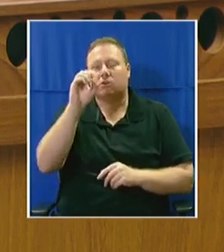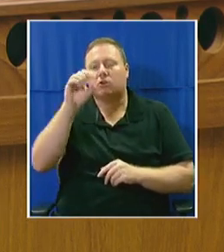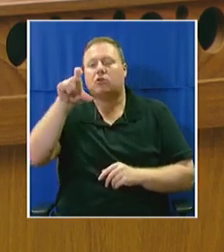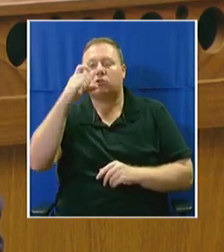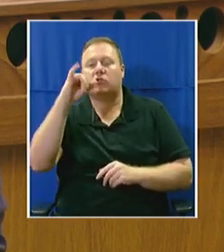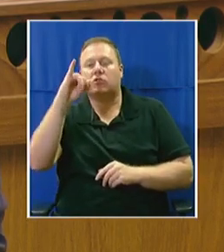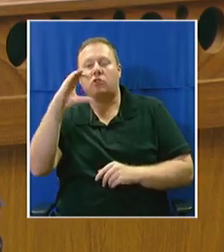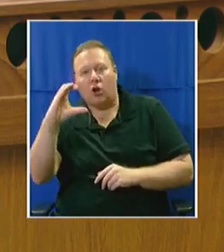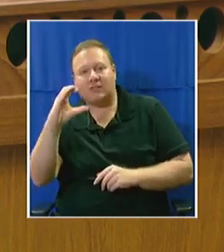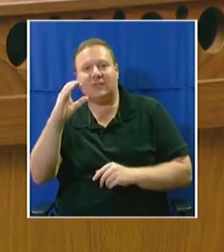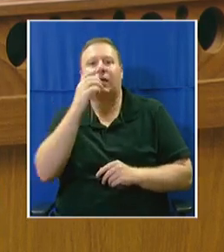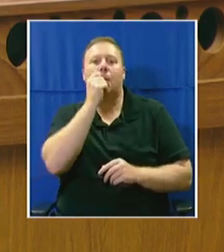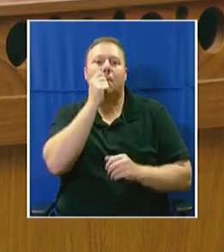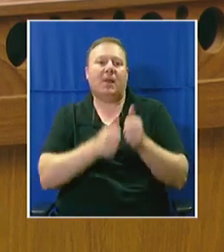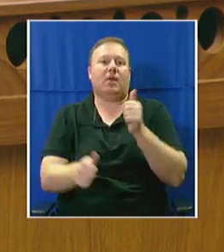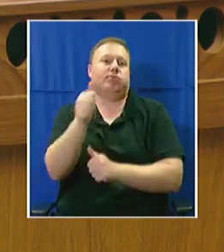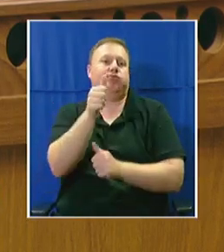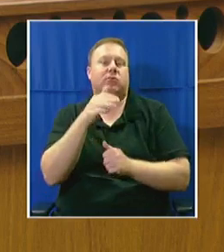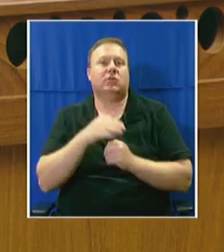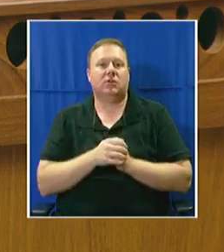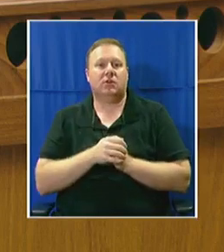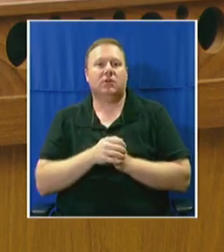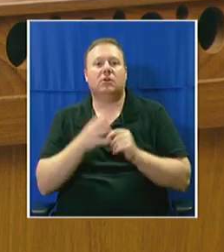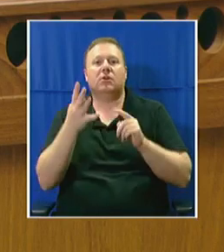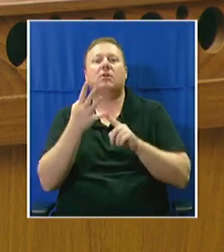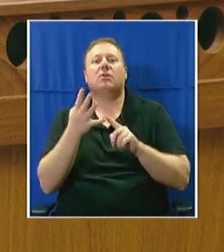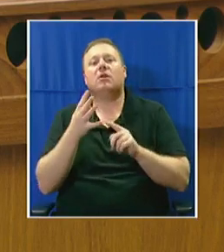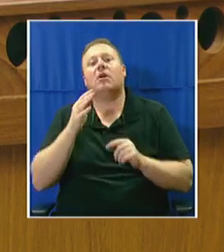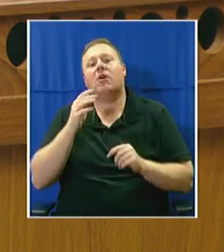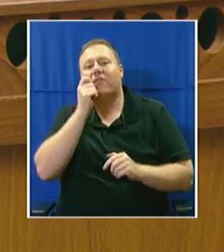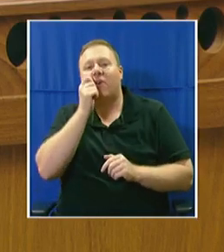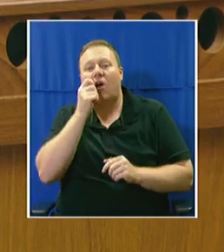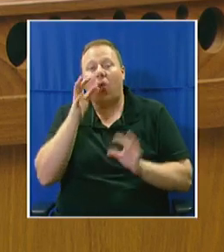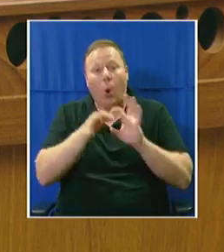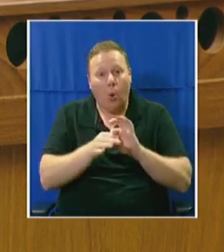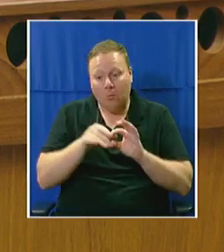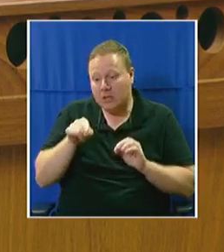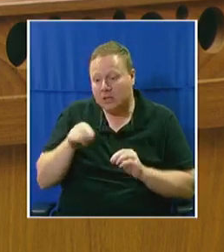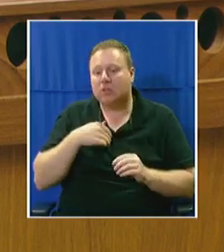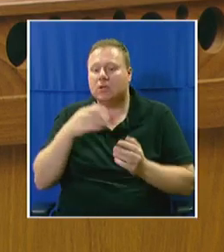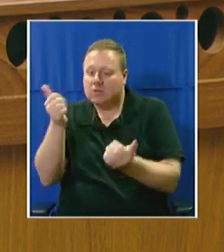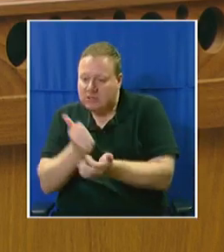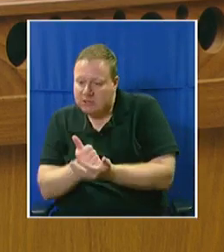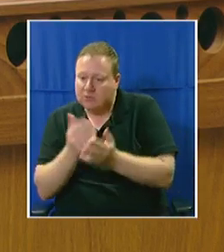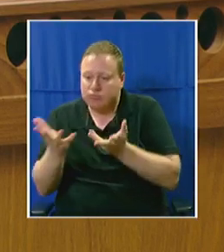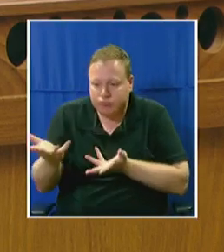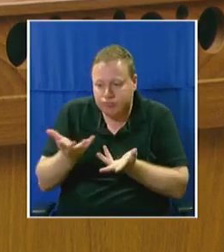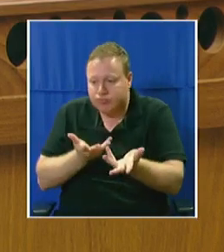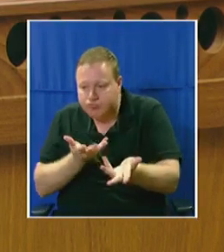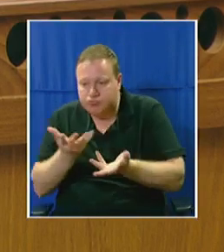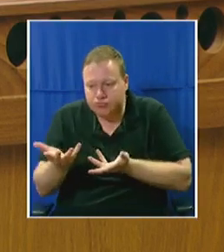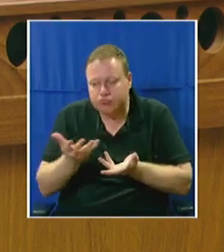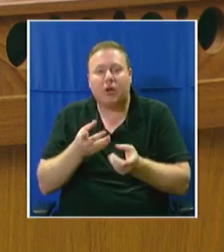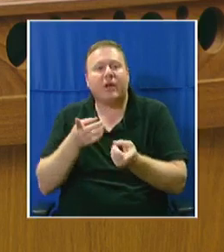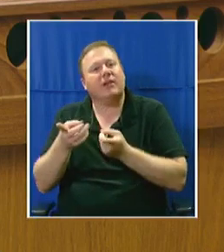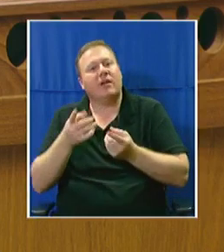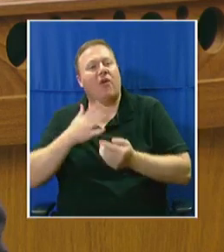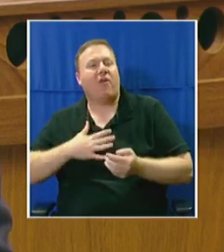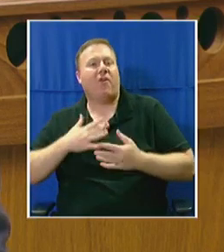allocated it's about the male school teacher in a classroom who intentionally takes steps to disrupt the toxic